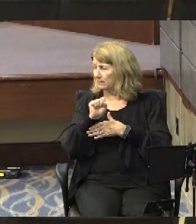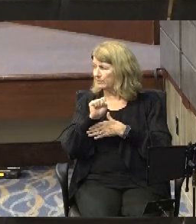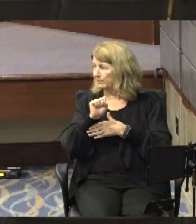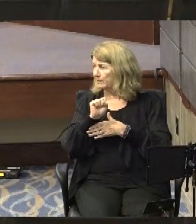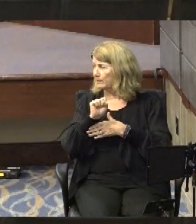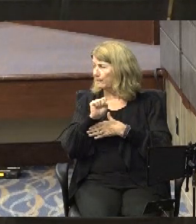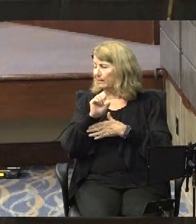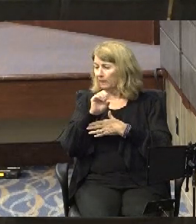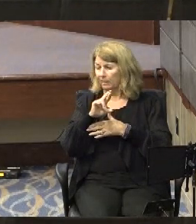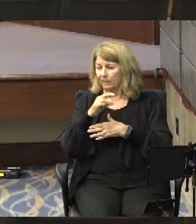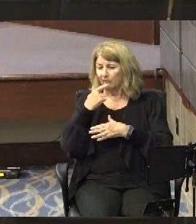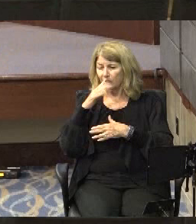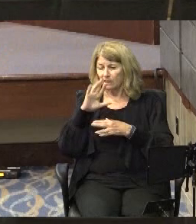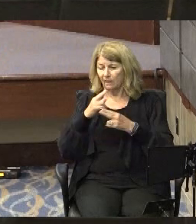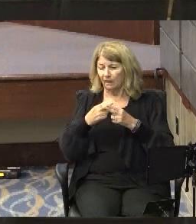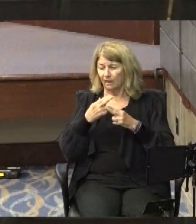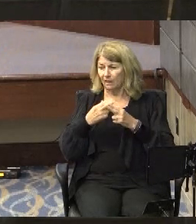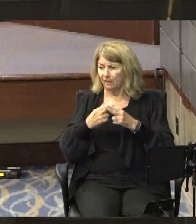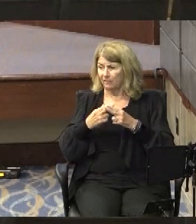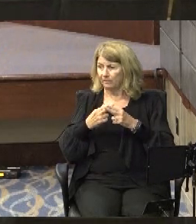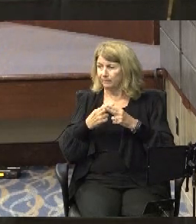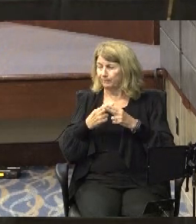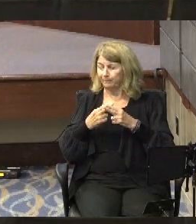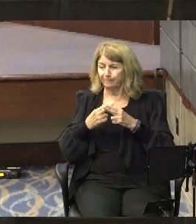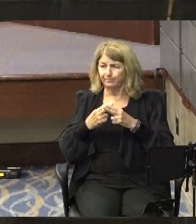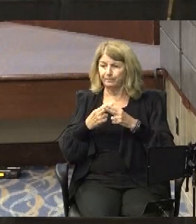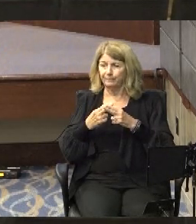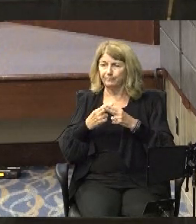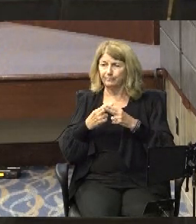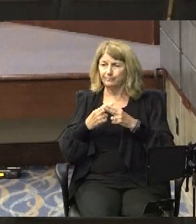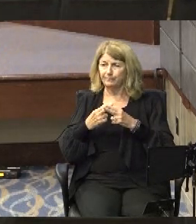Sir, if you state your name and address when you come to the podium.